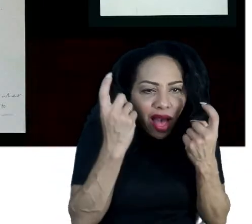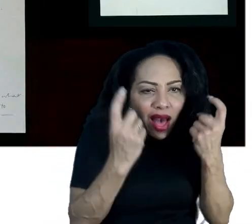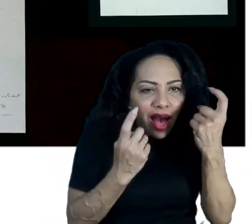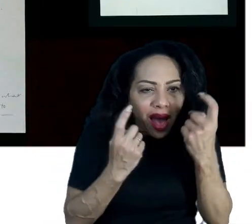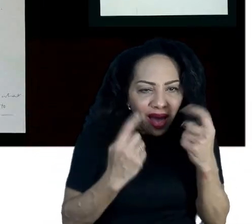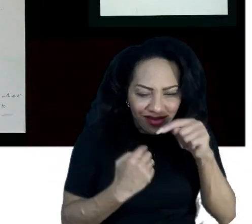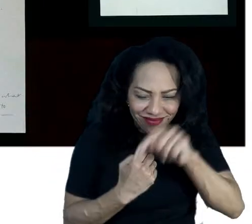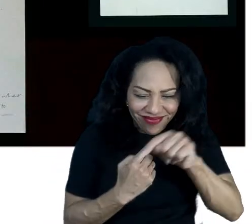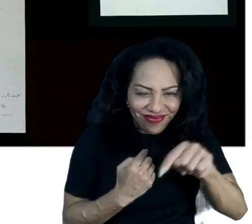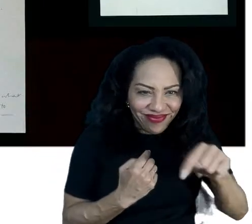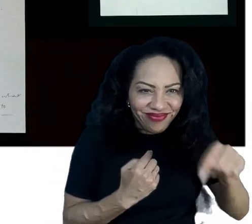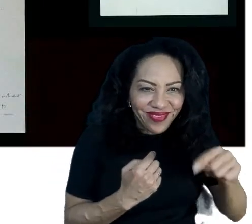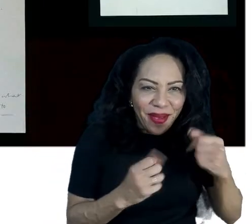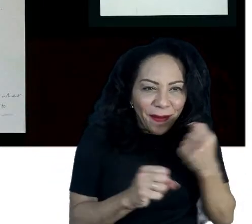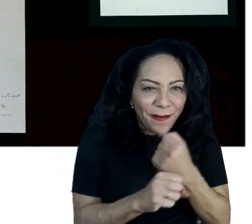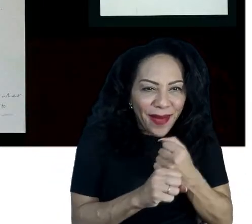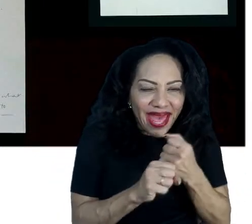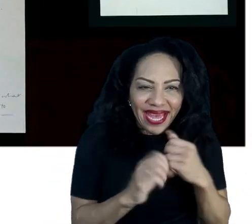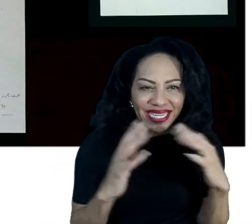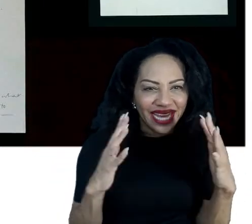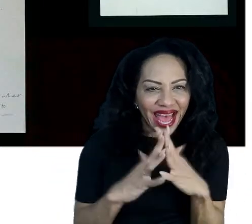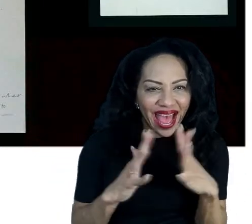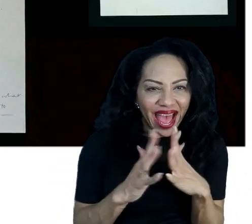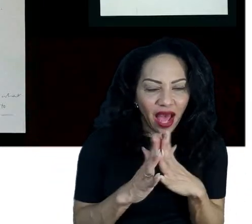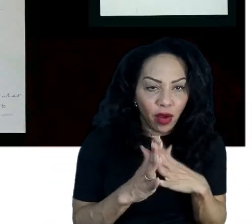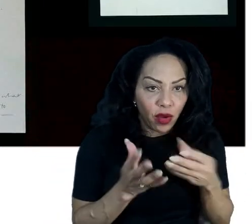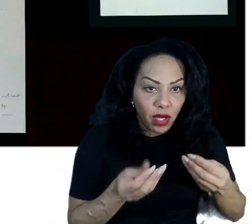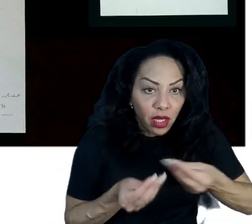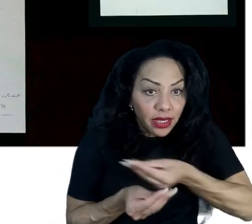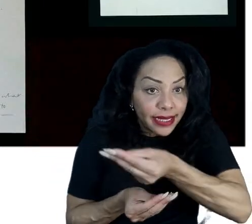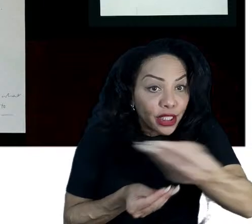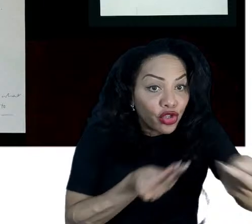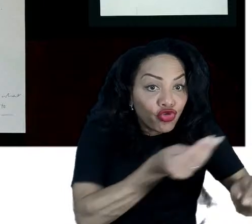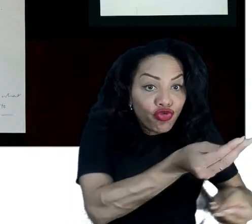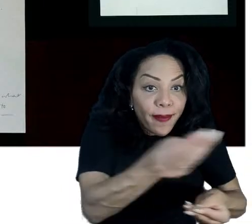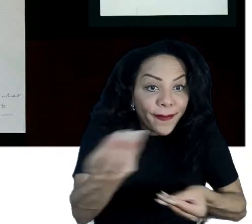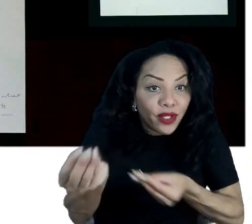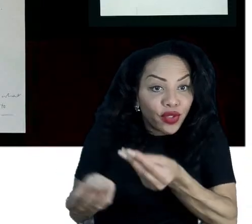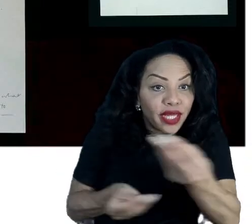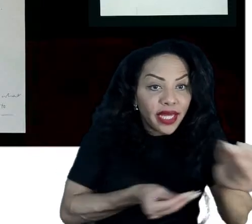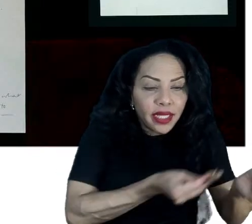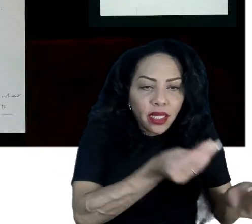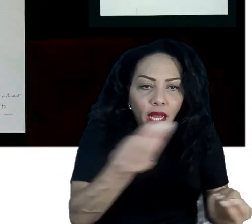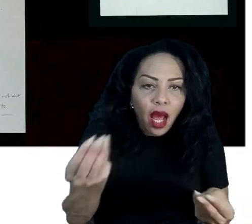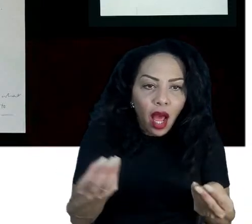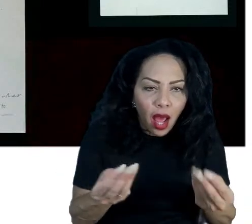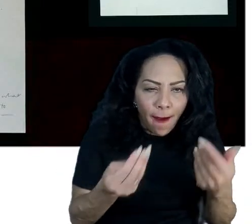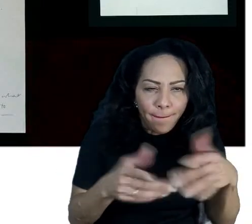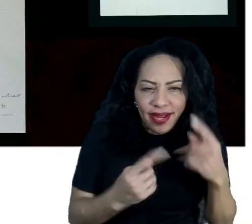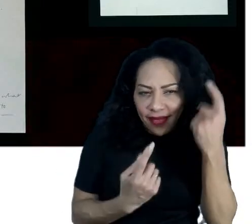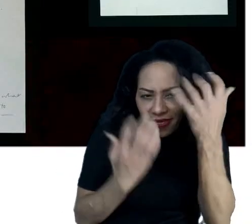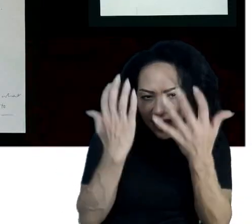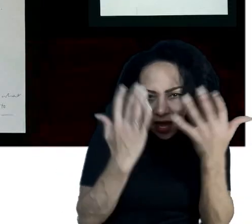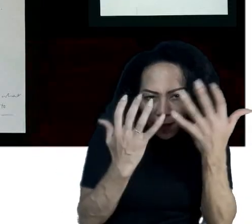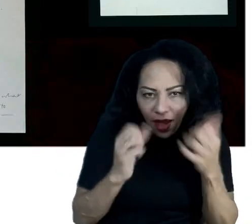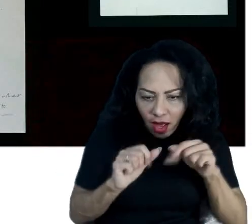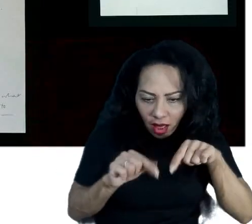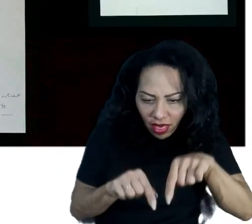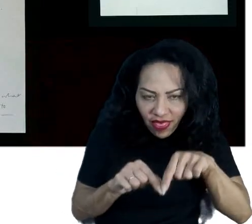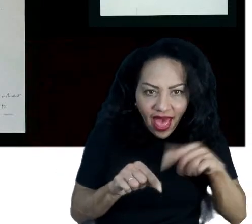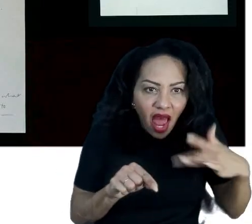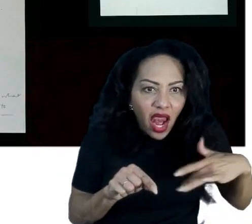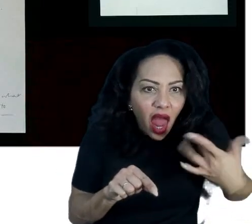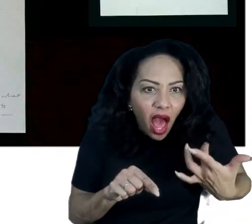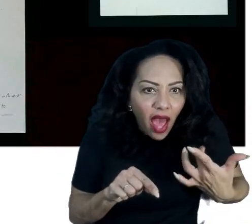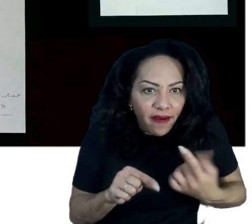about how they've been circulated. And it's given me time to think about the object life of each piece of paper that